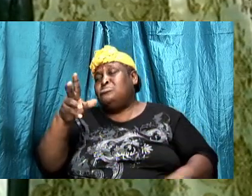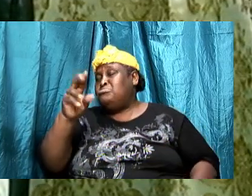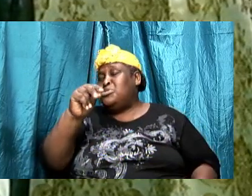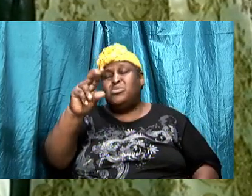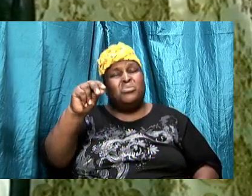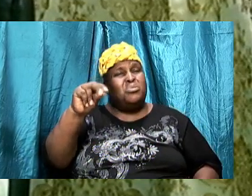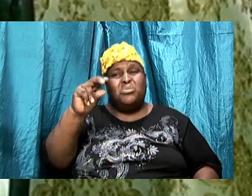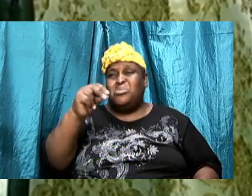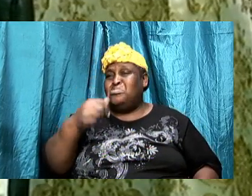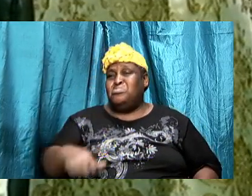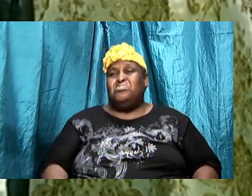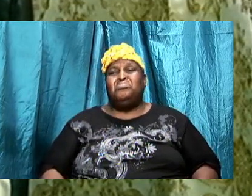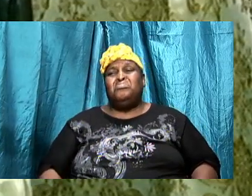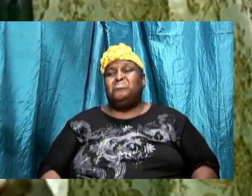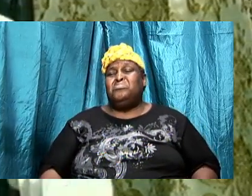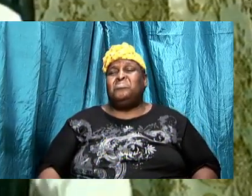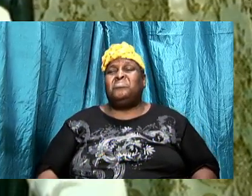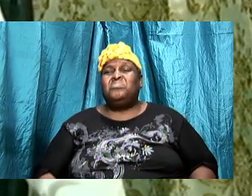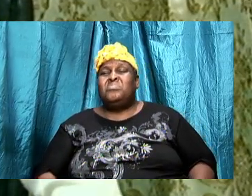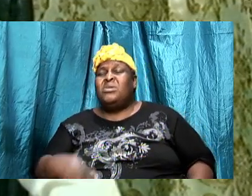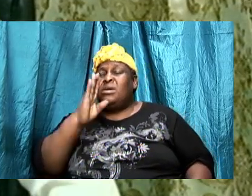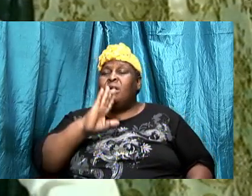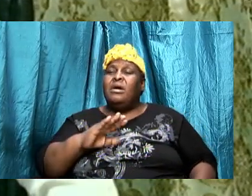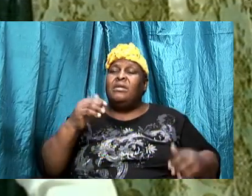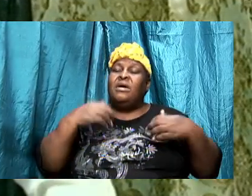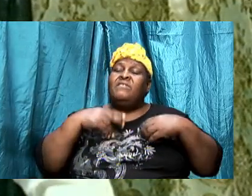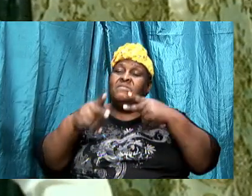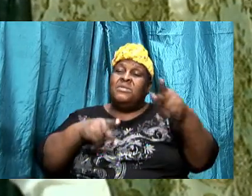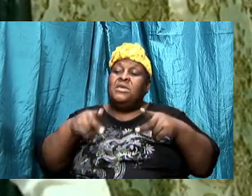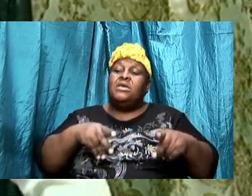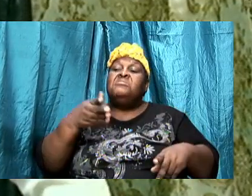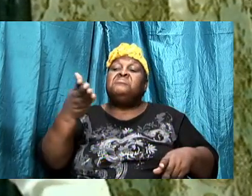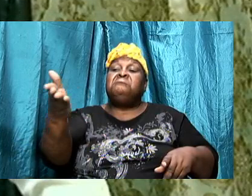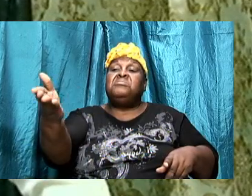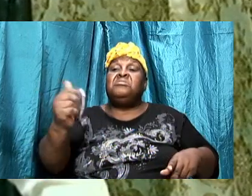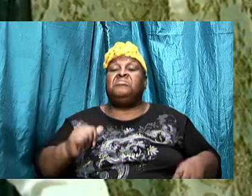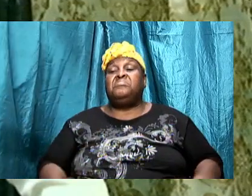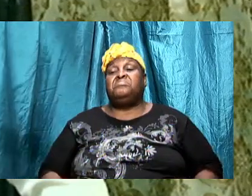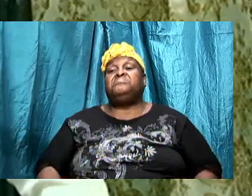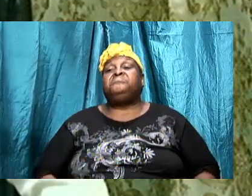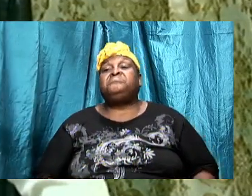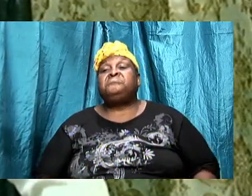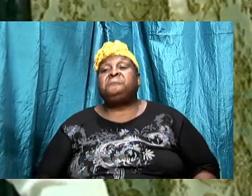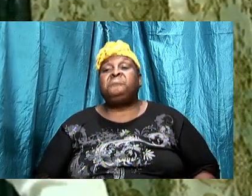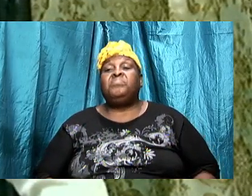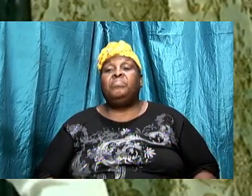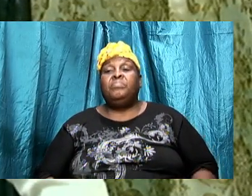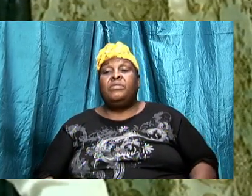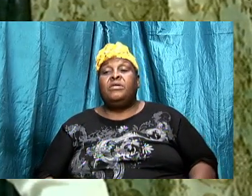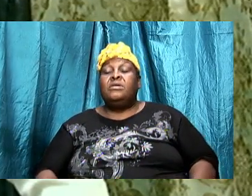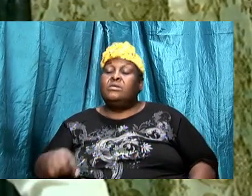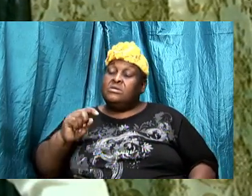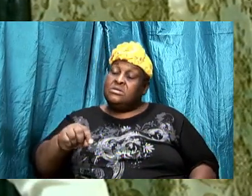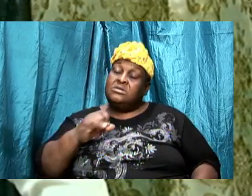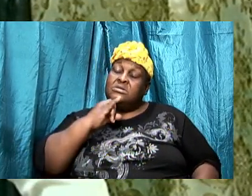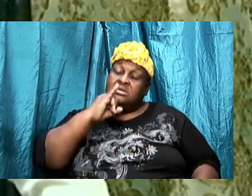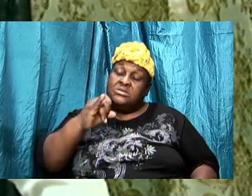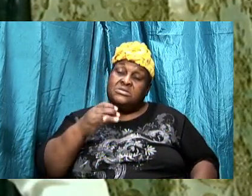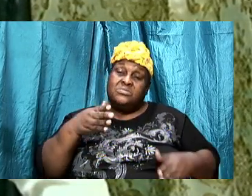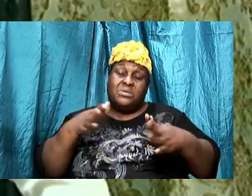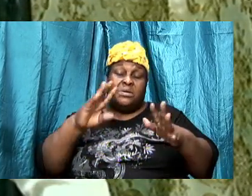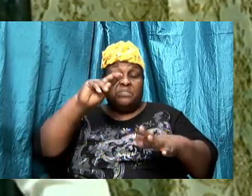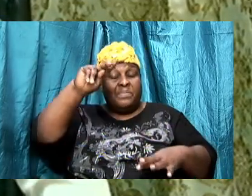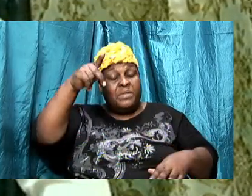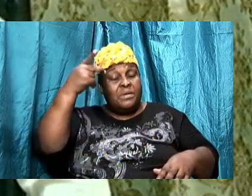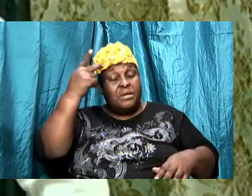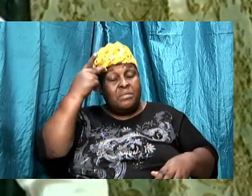deliver his people. Amen. And so this is the background that the Apostle Paul, you